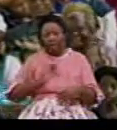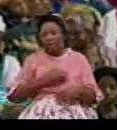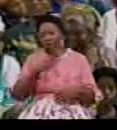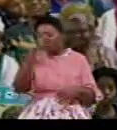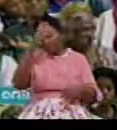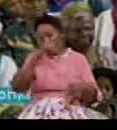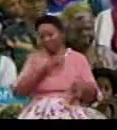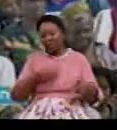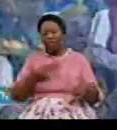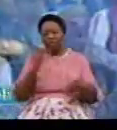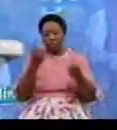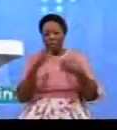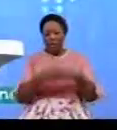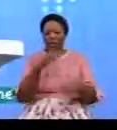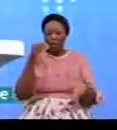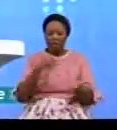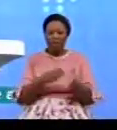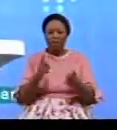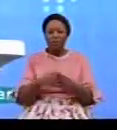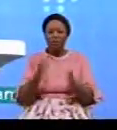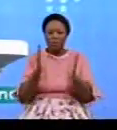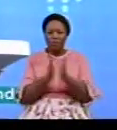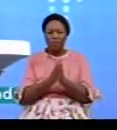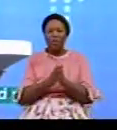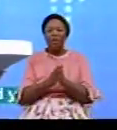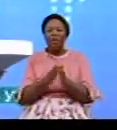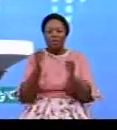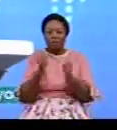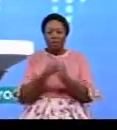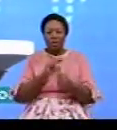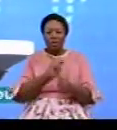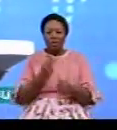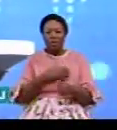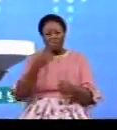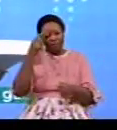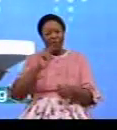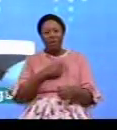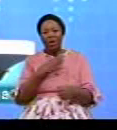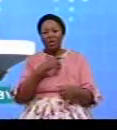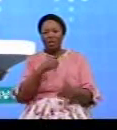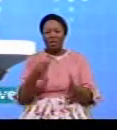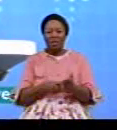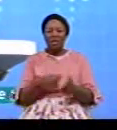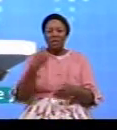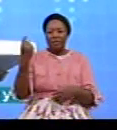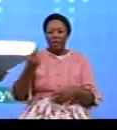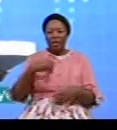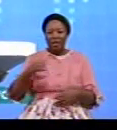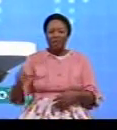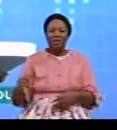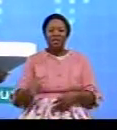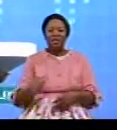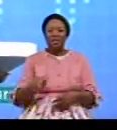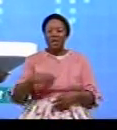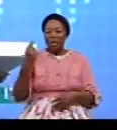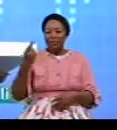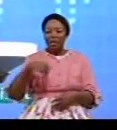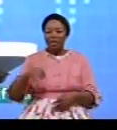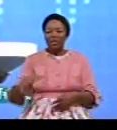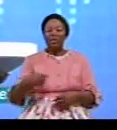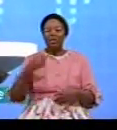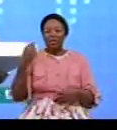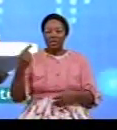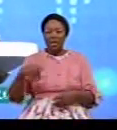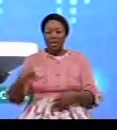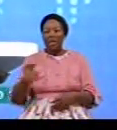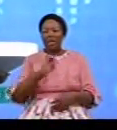well. And I'll pray. Those of us on radio, everlasting, the number is being dictated manual, to us right there on the